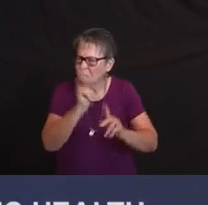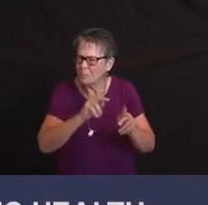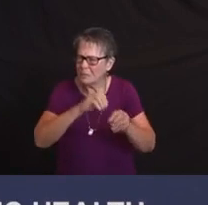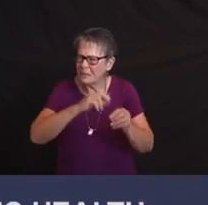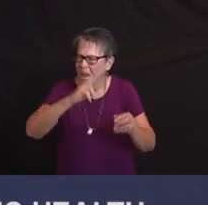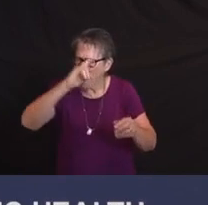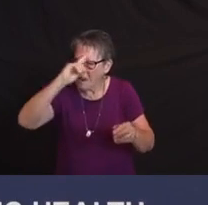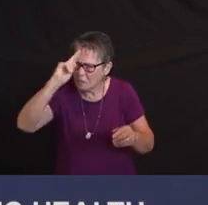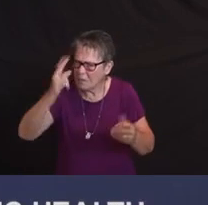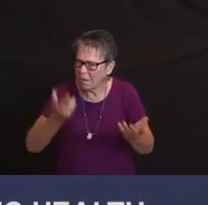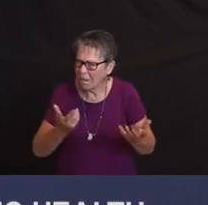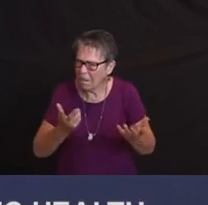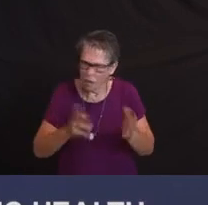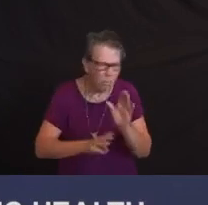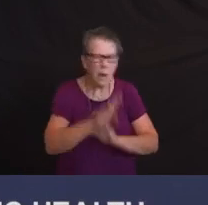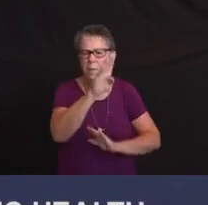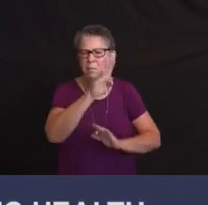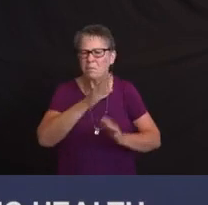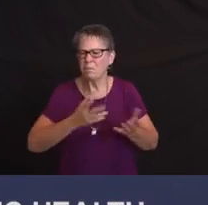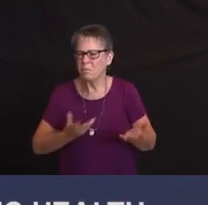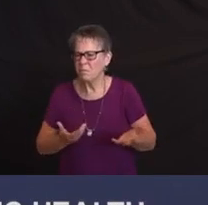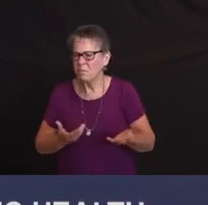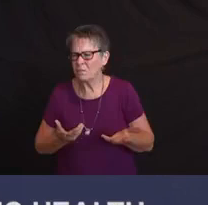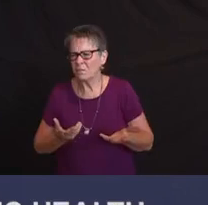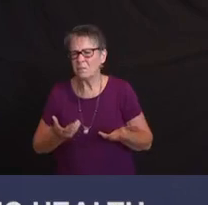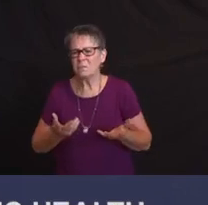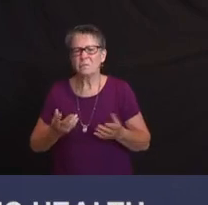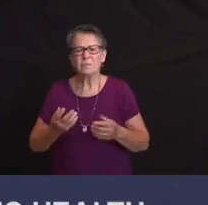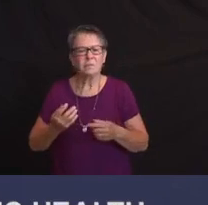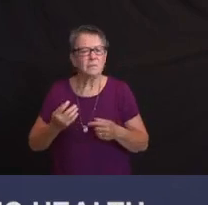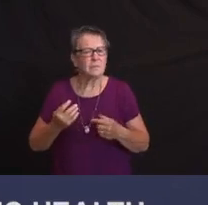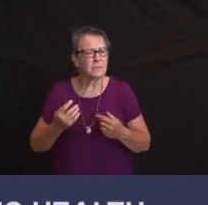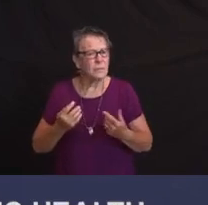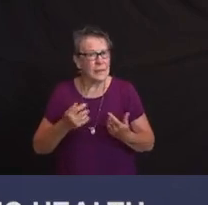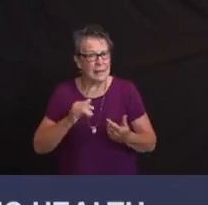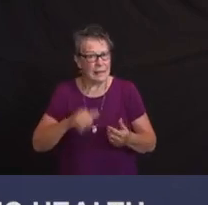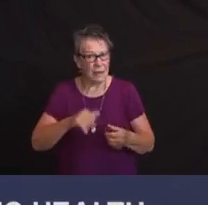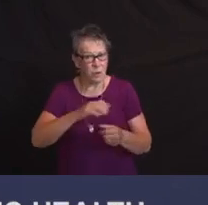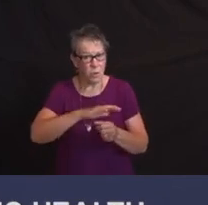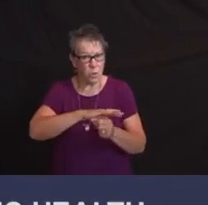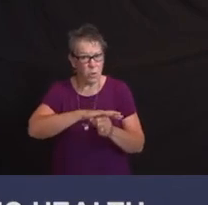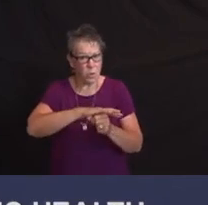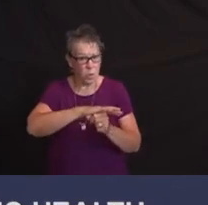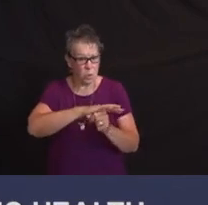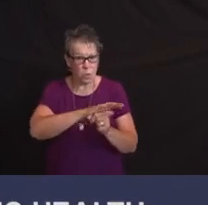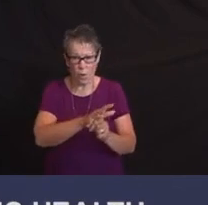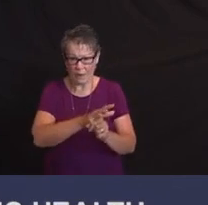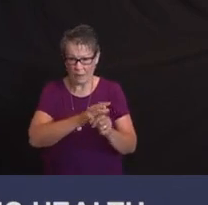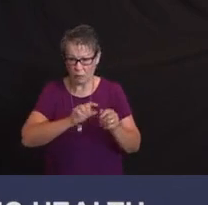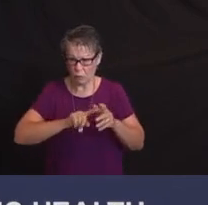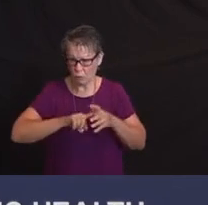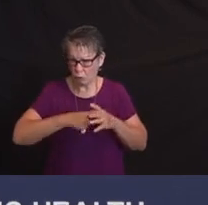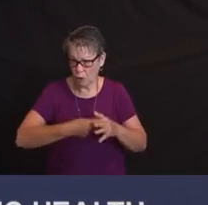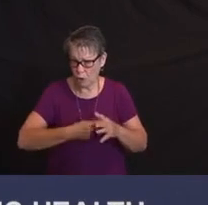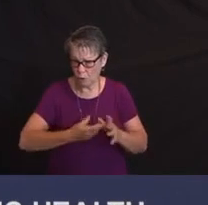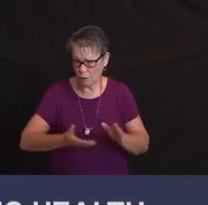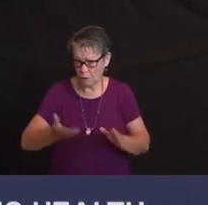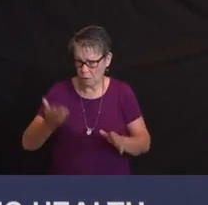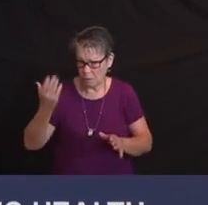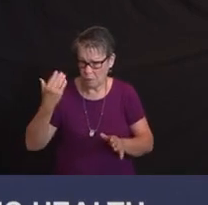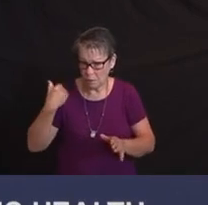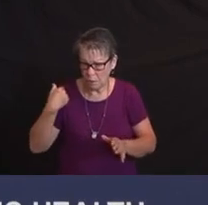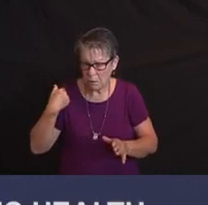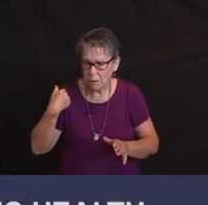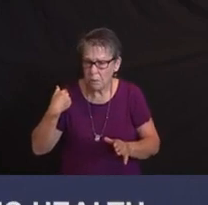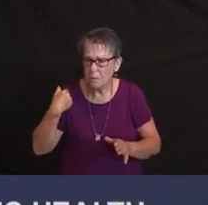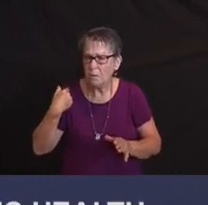taken 2 commercial flights since the beginning of this pandemic, mask wearing is mandated and people are complying overwhelmingly. But just be